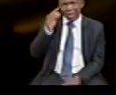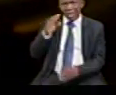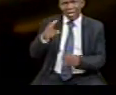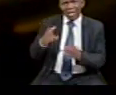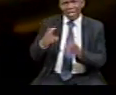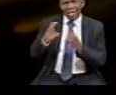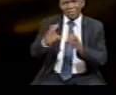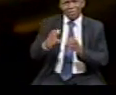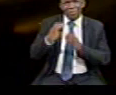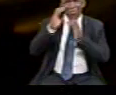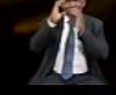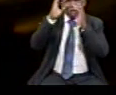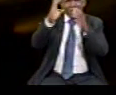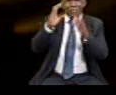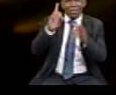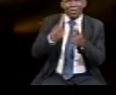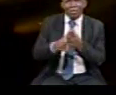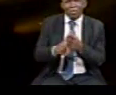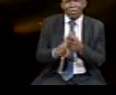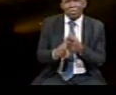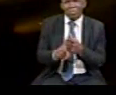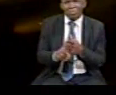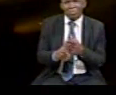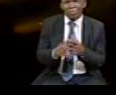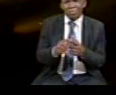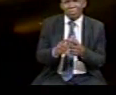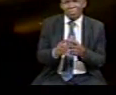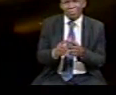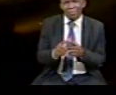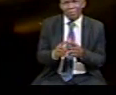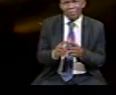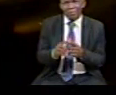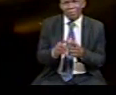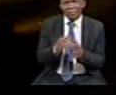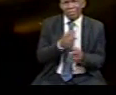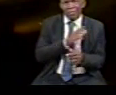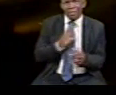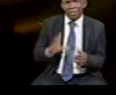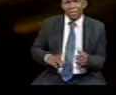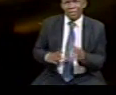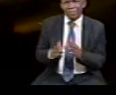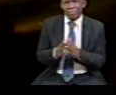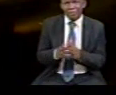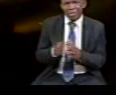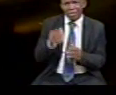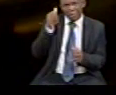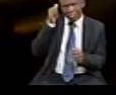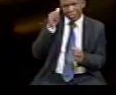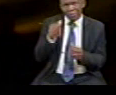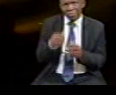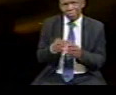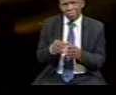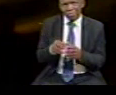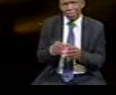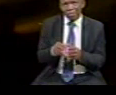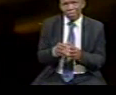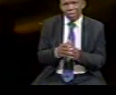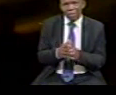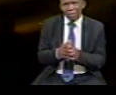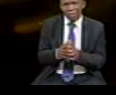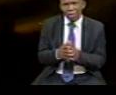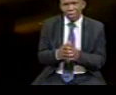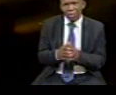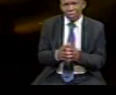reminiscence and constant recommitment. Luke chapter 17, I want to read from